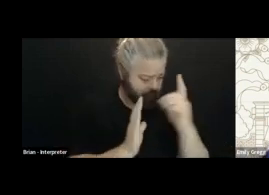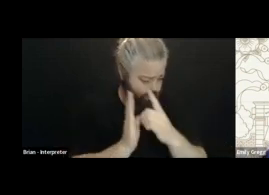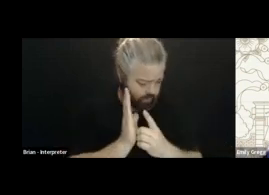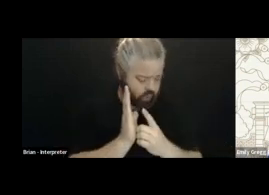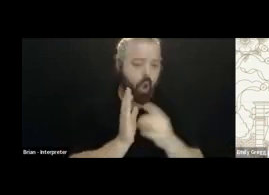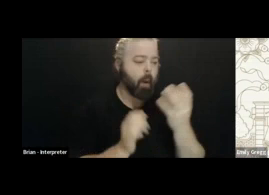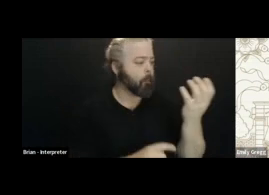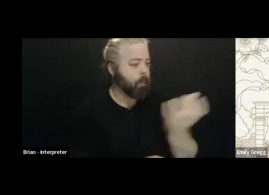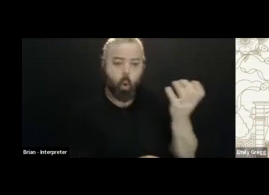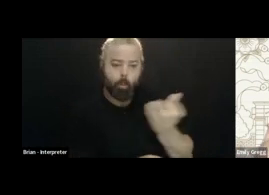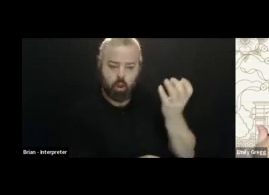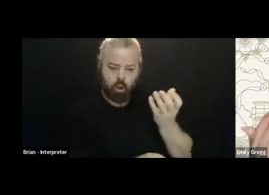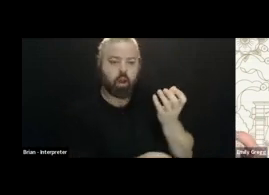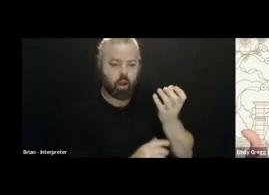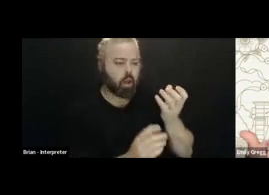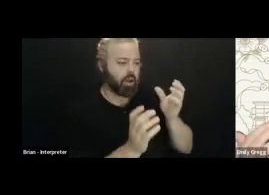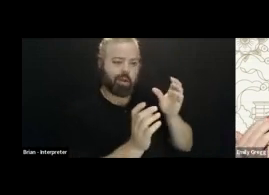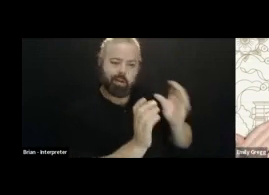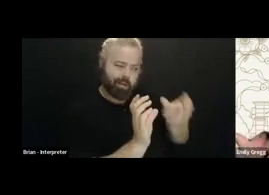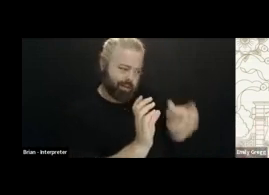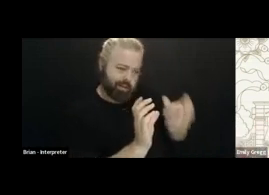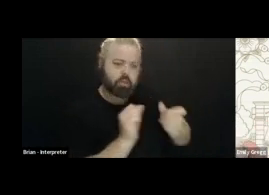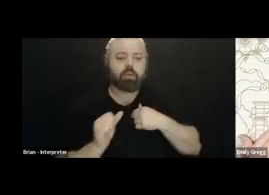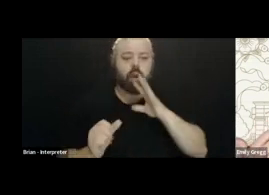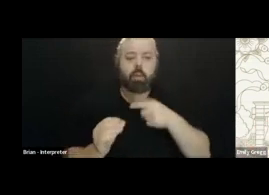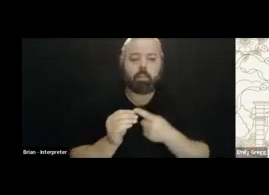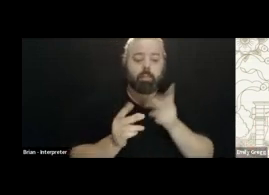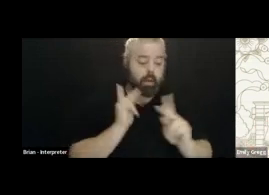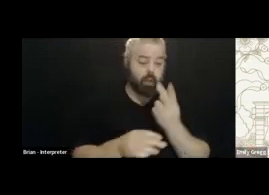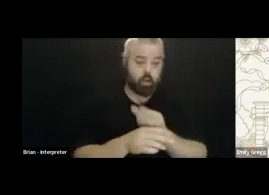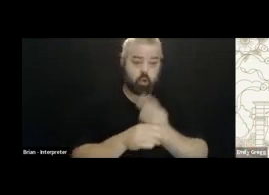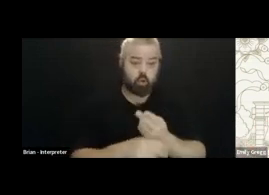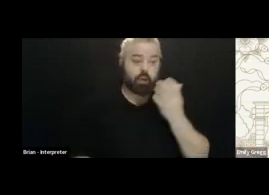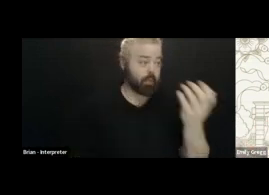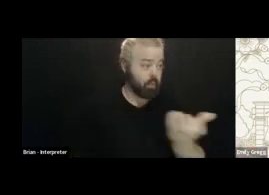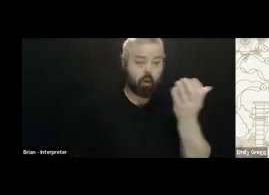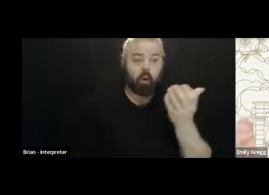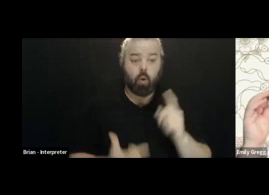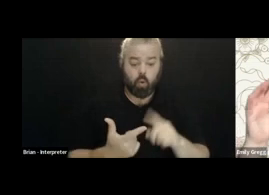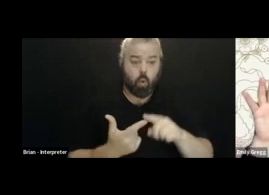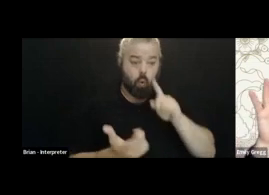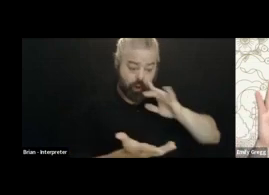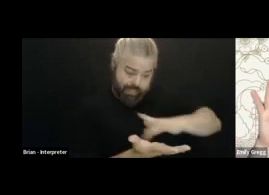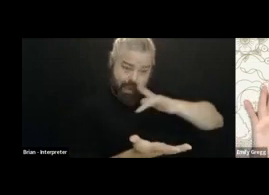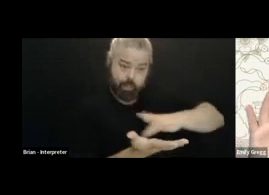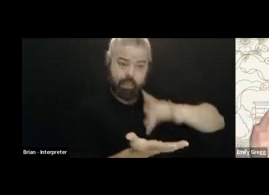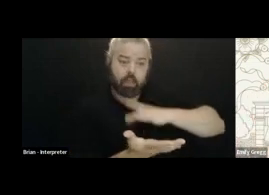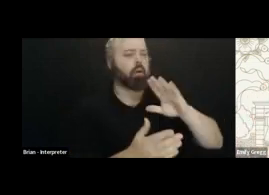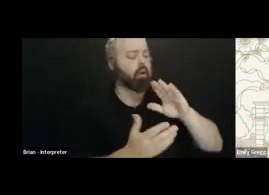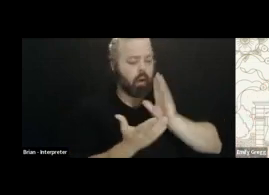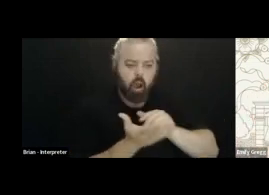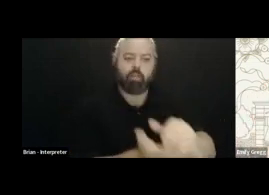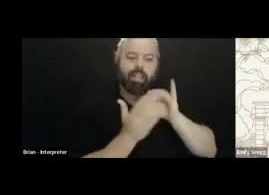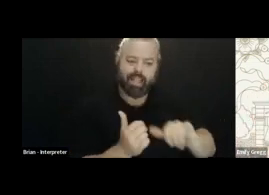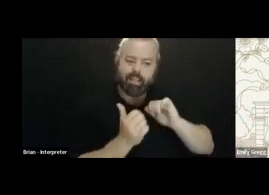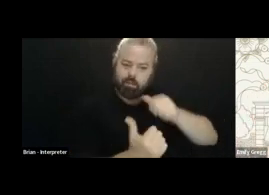customization. So we're talking about our friends that are using their mobile devices and their tablets all the time for their emails. We want everything to